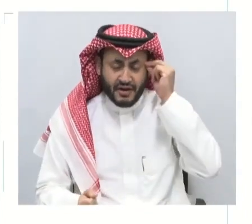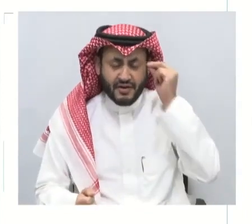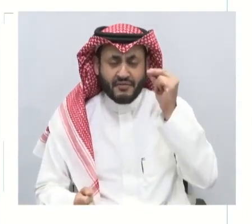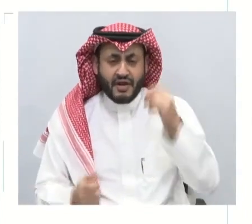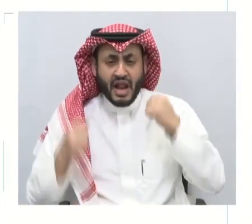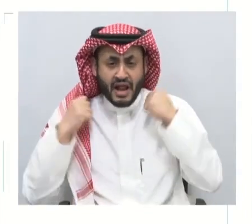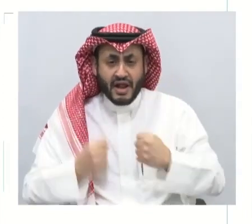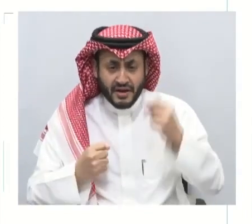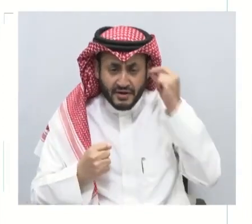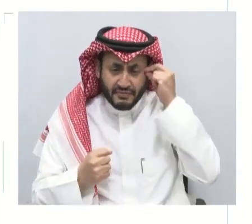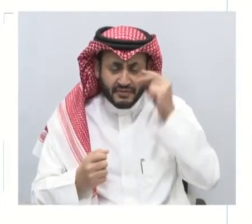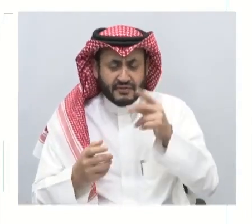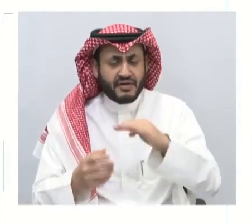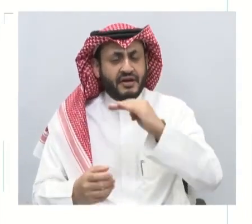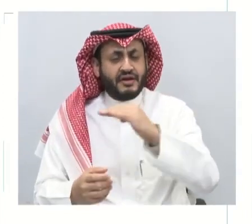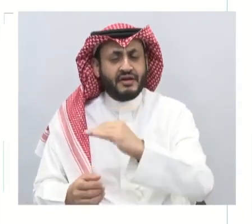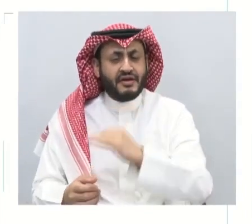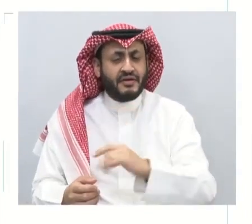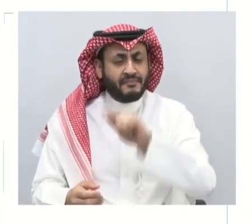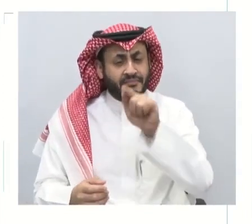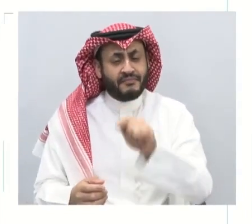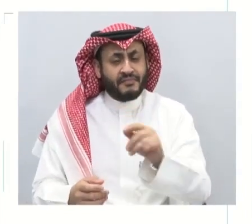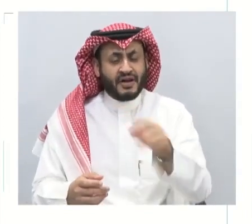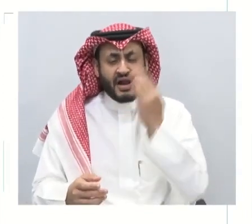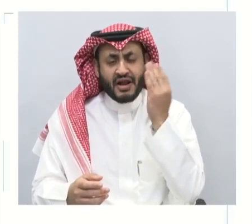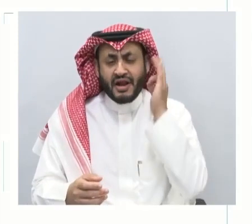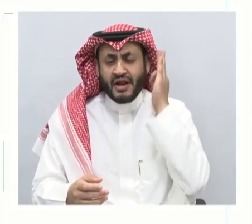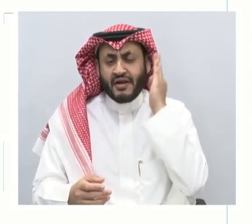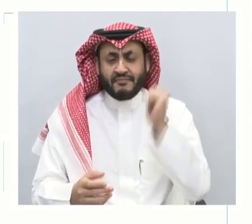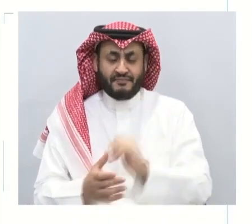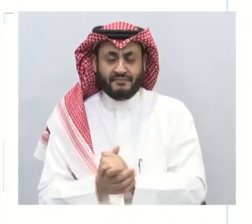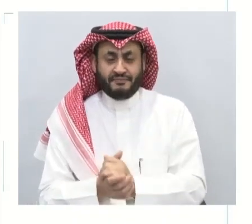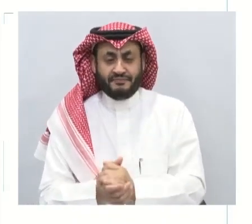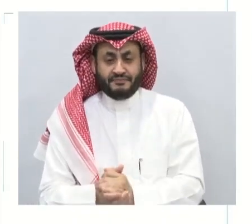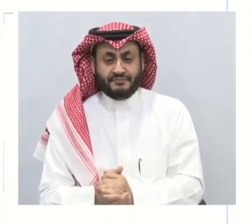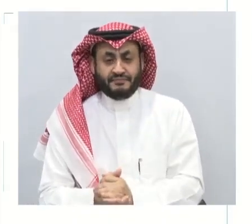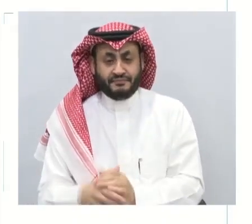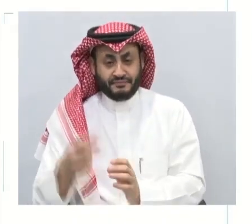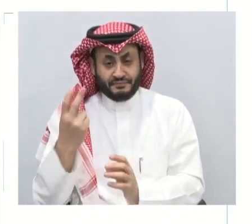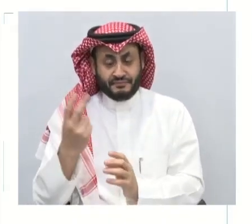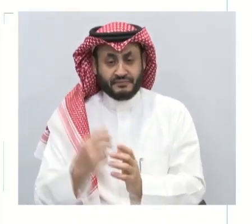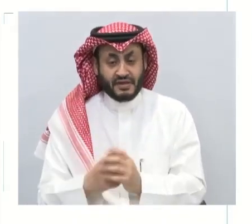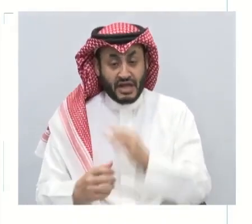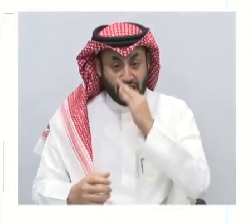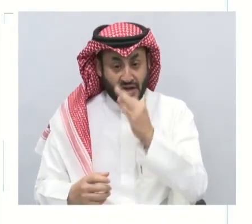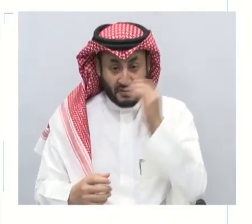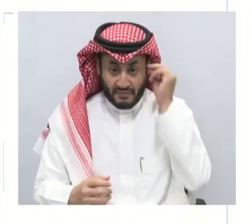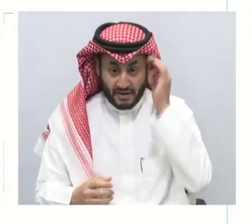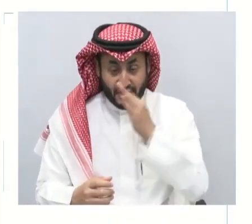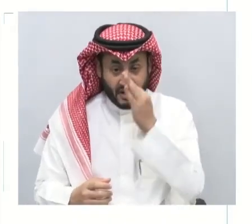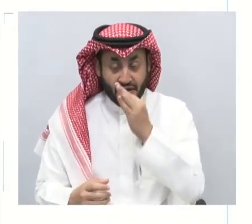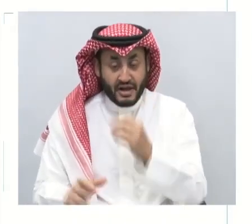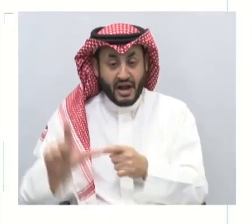of the class, to answer comprehension questions based on listening. Also, they will be able to pronounce